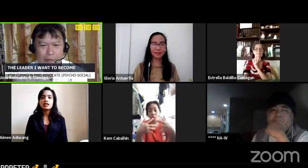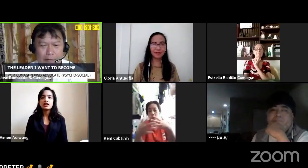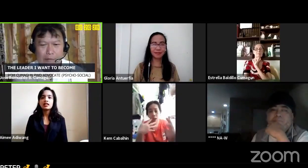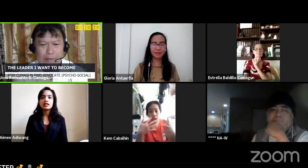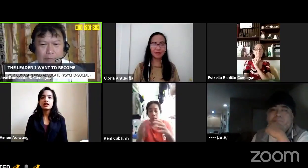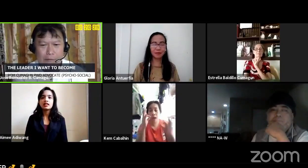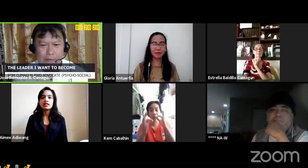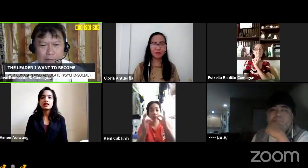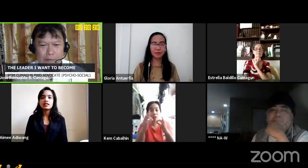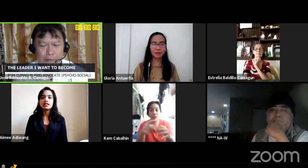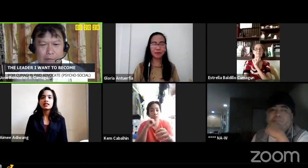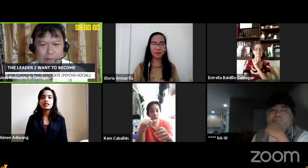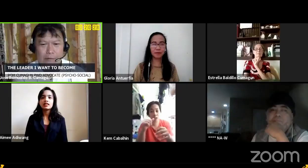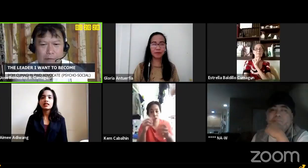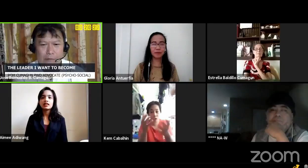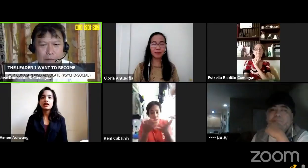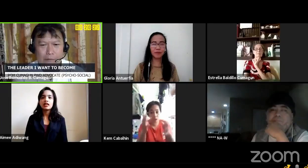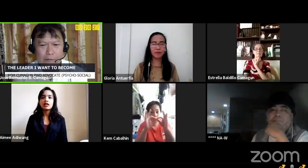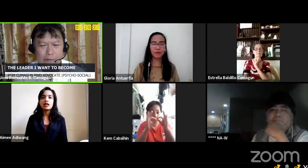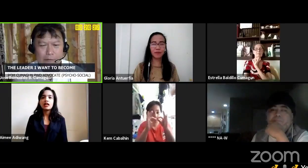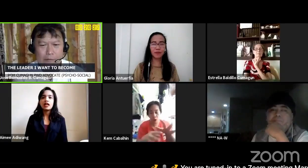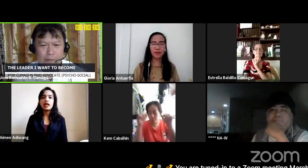Uh,